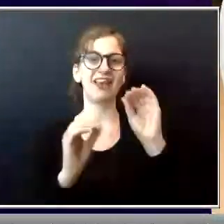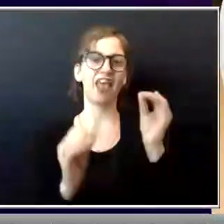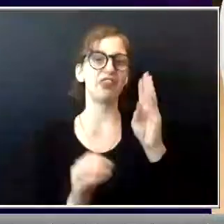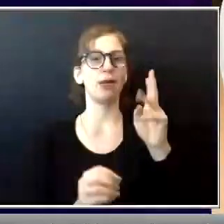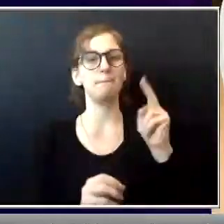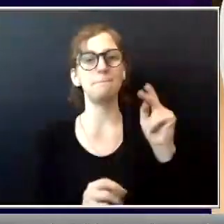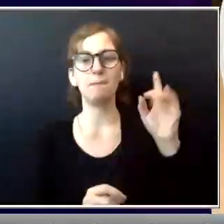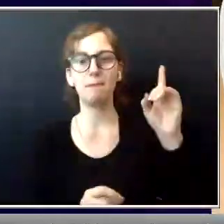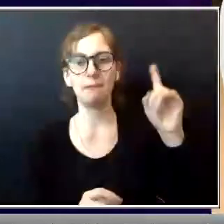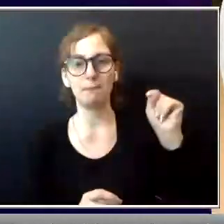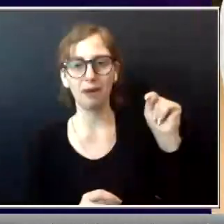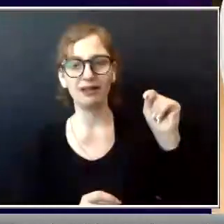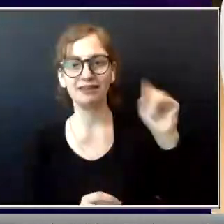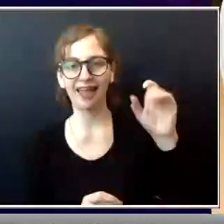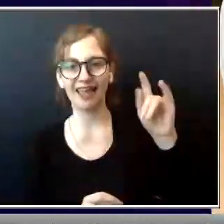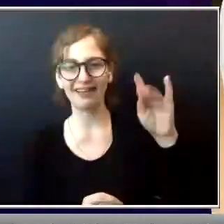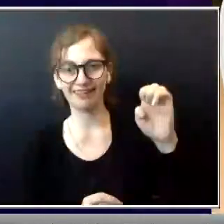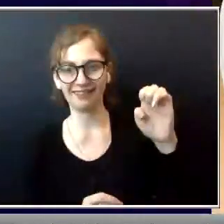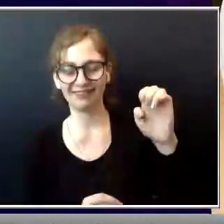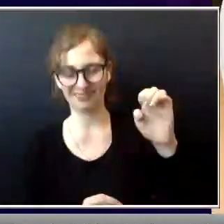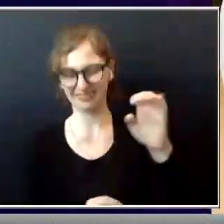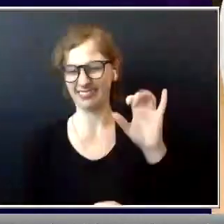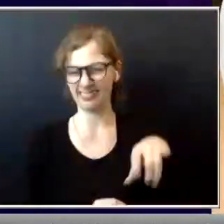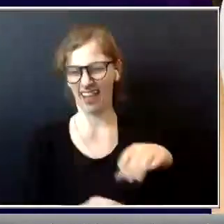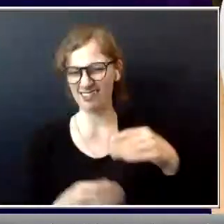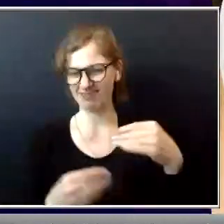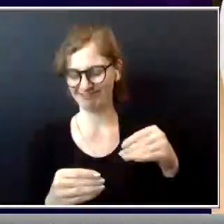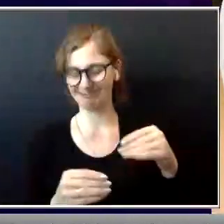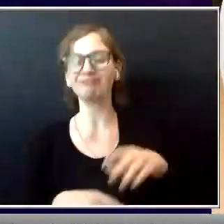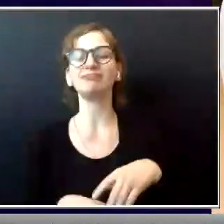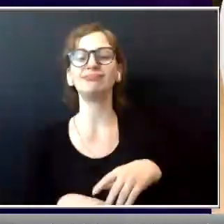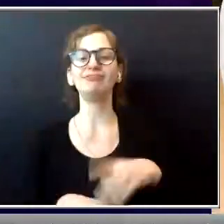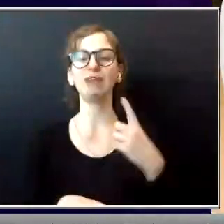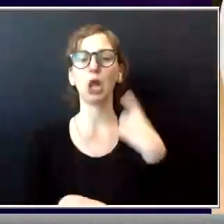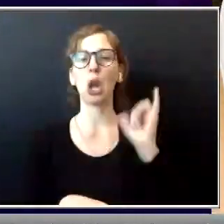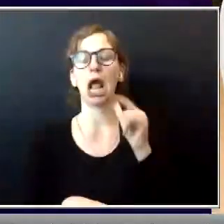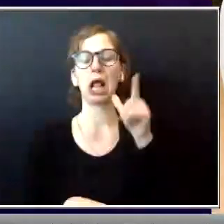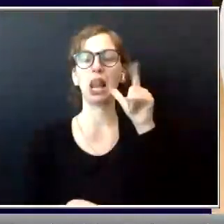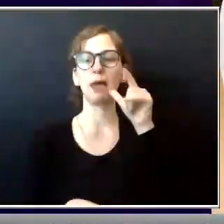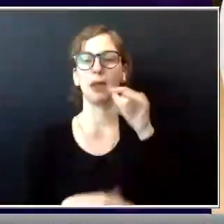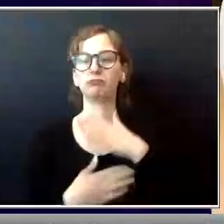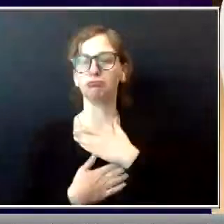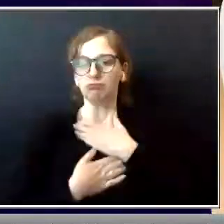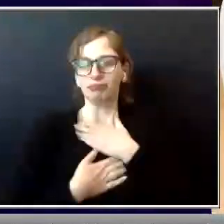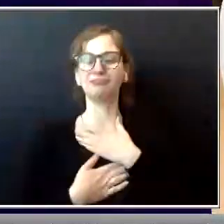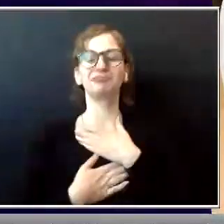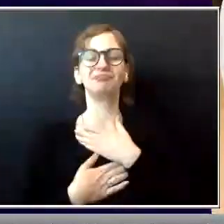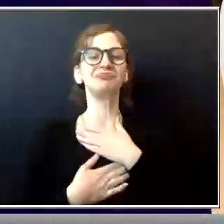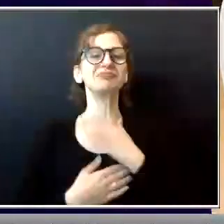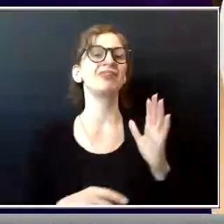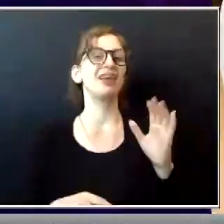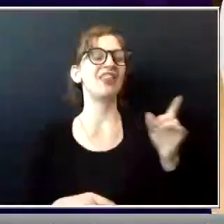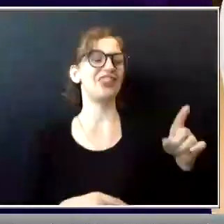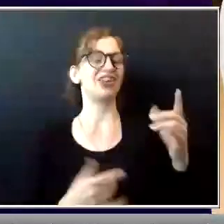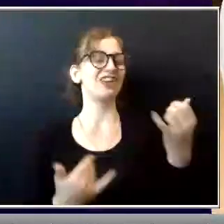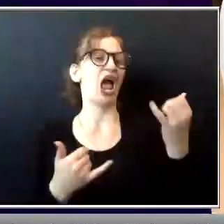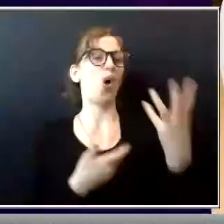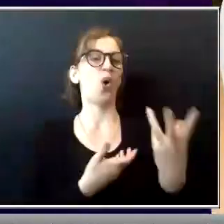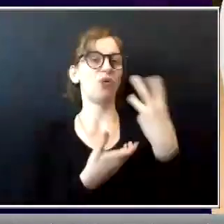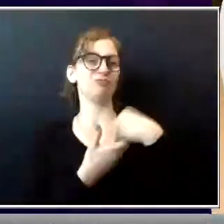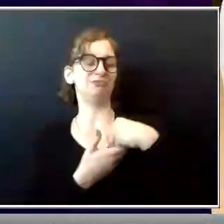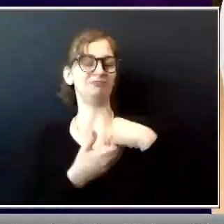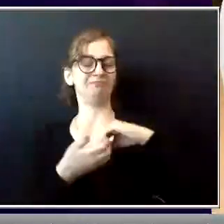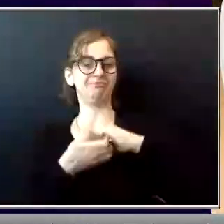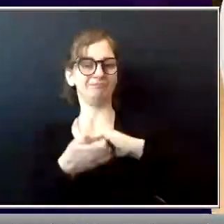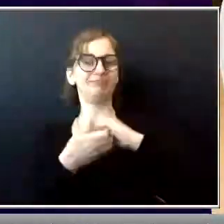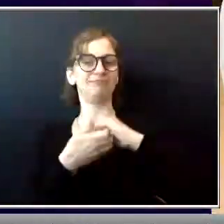us a slice, Olathe. The hospital is now part of the University of Kansas Health System, so we are so excited to our friends and colleagues